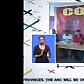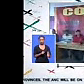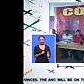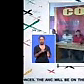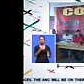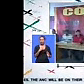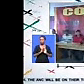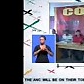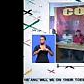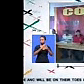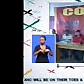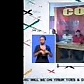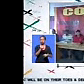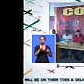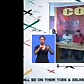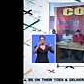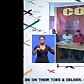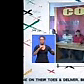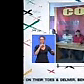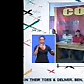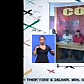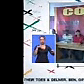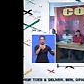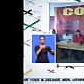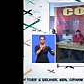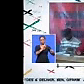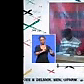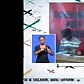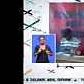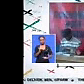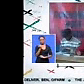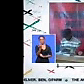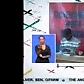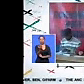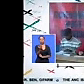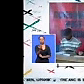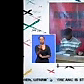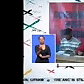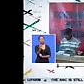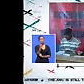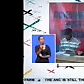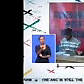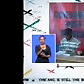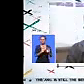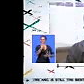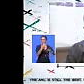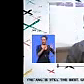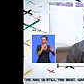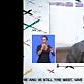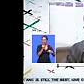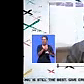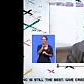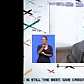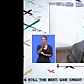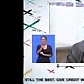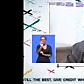East Federation's now taking the council to the local government association. But the city says it's already cut 75%